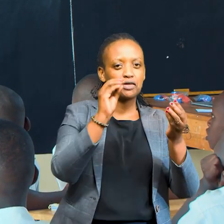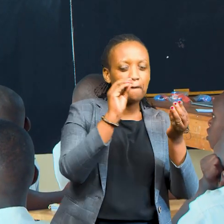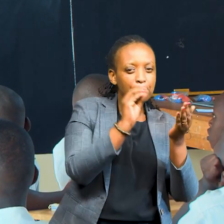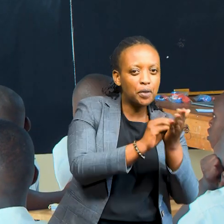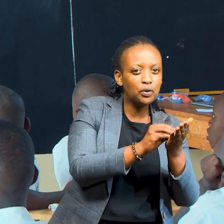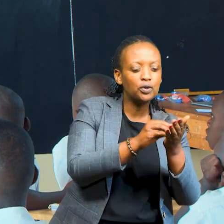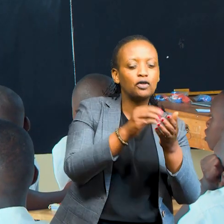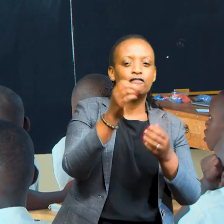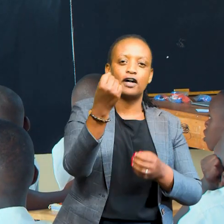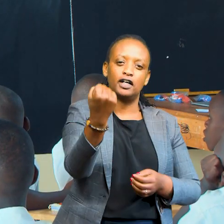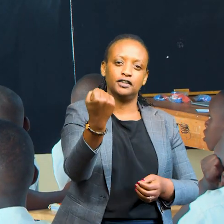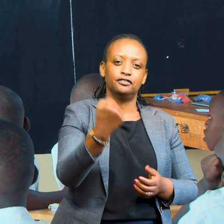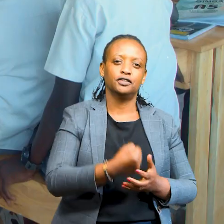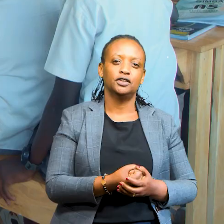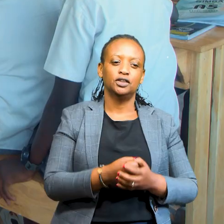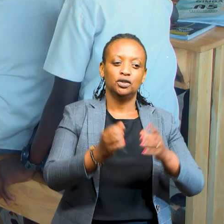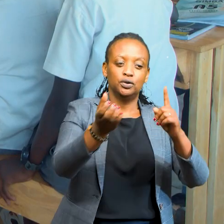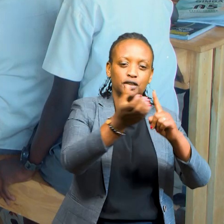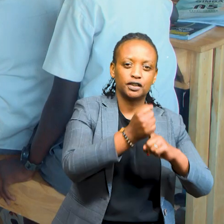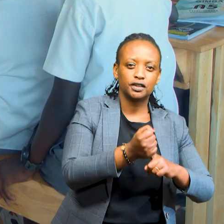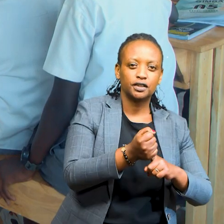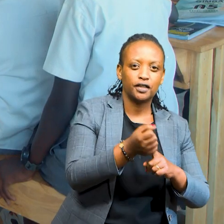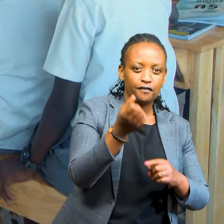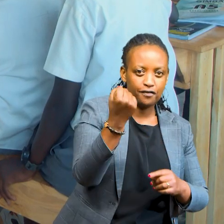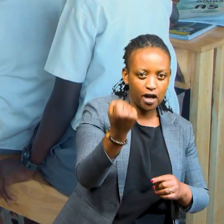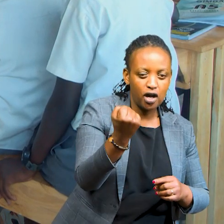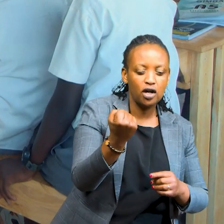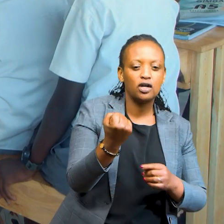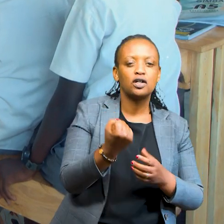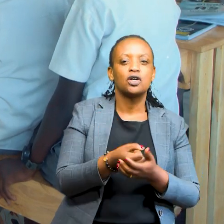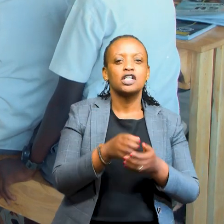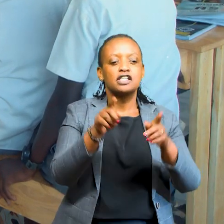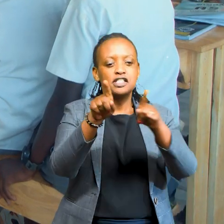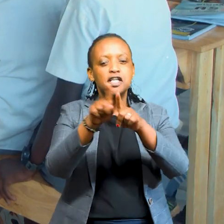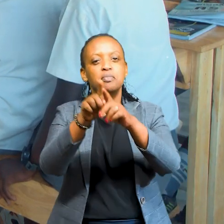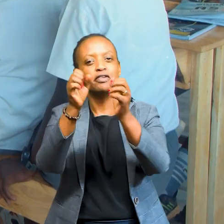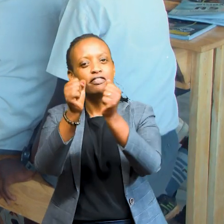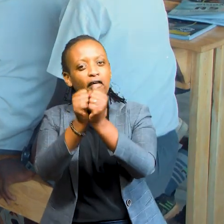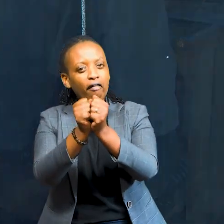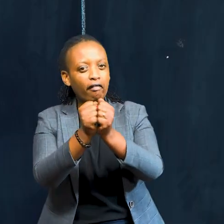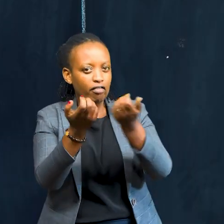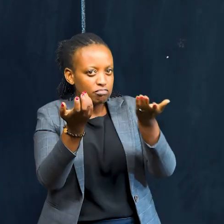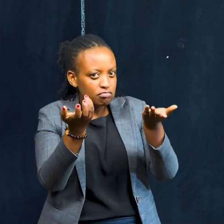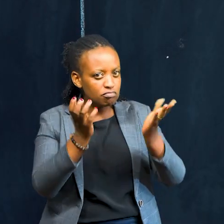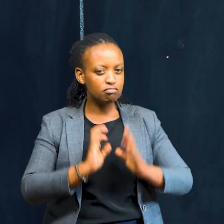is 5. We get 5. Also 10